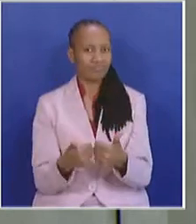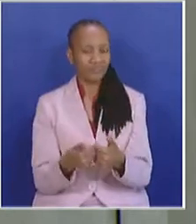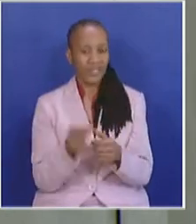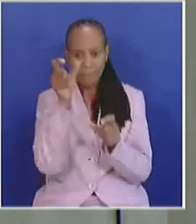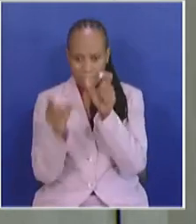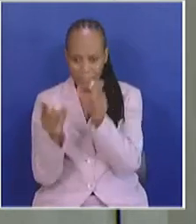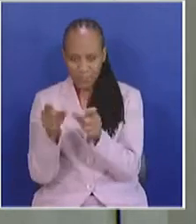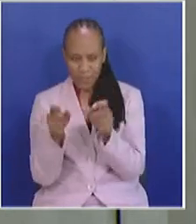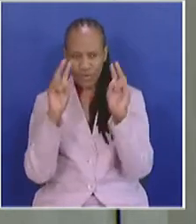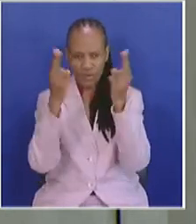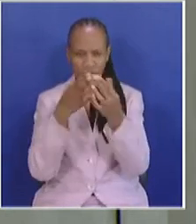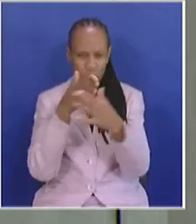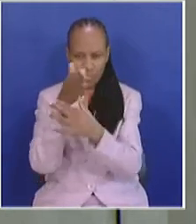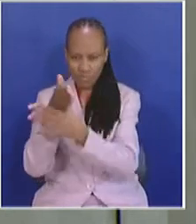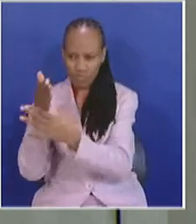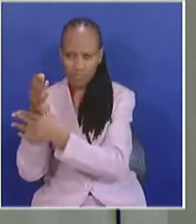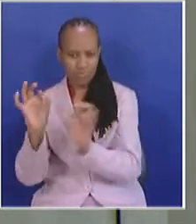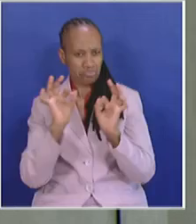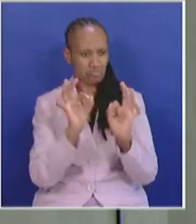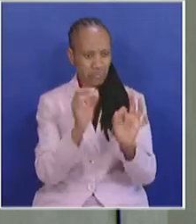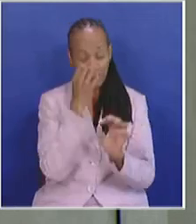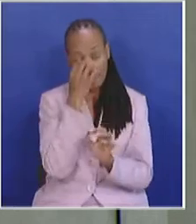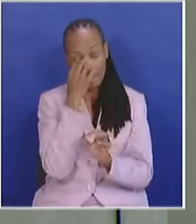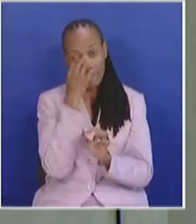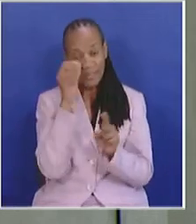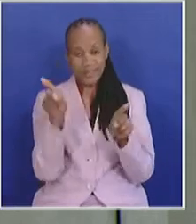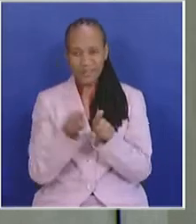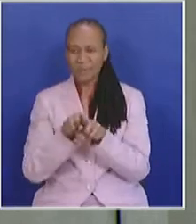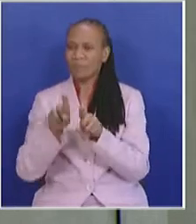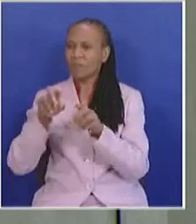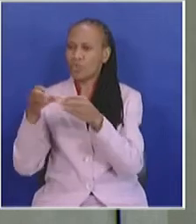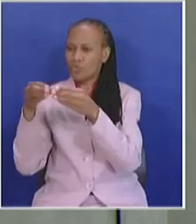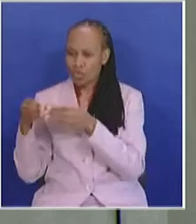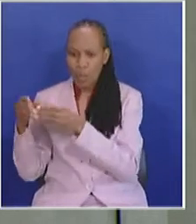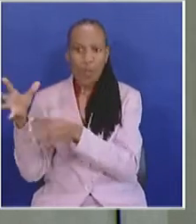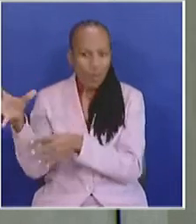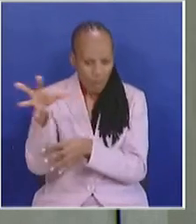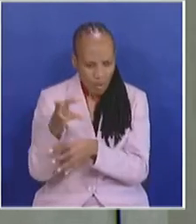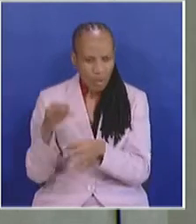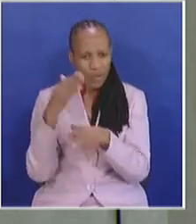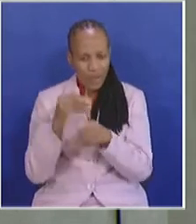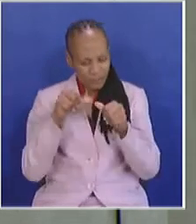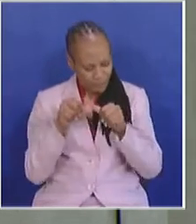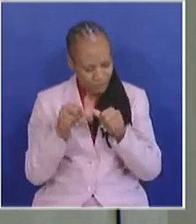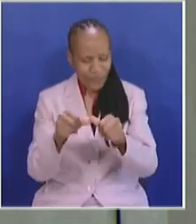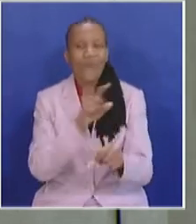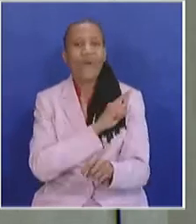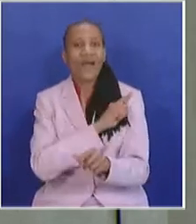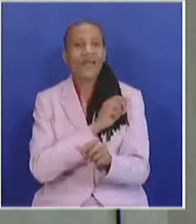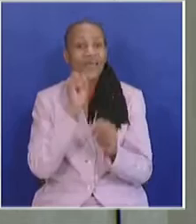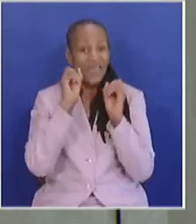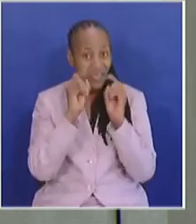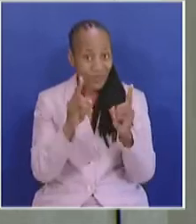to these new institutions and other existing centers remain critical because education is the cure to